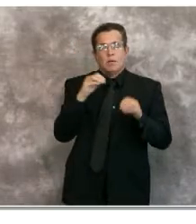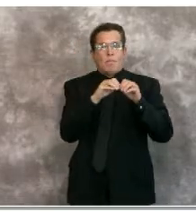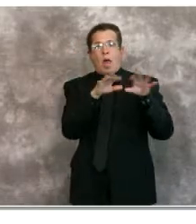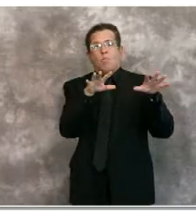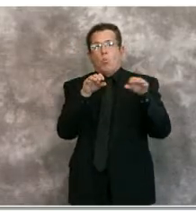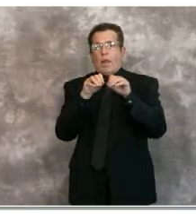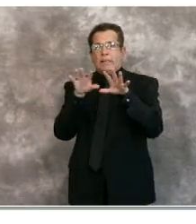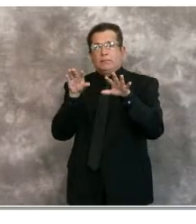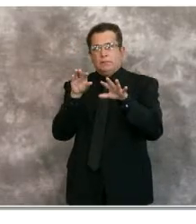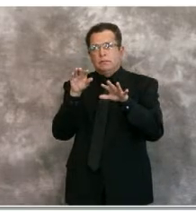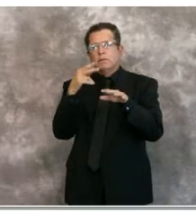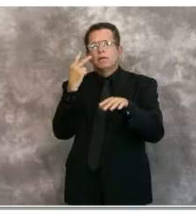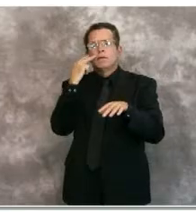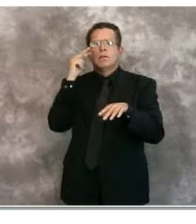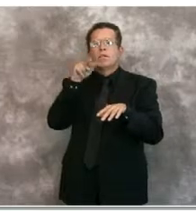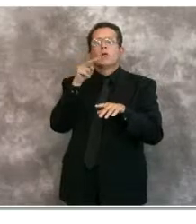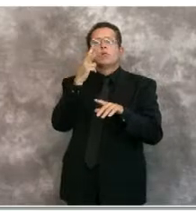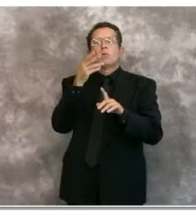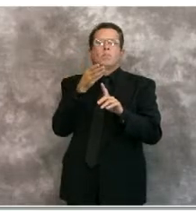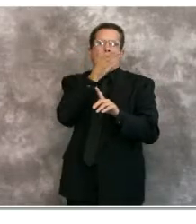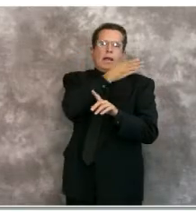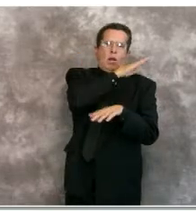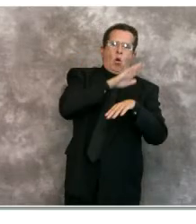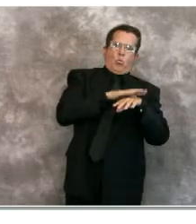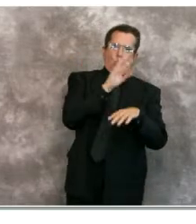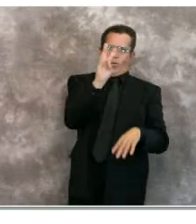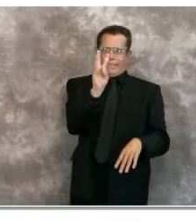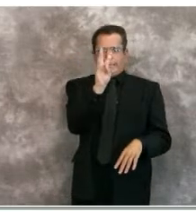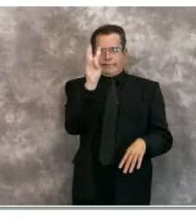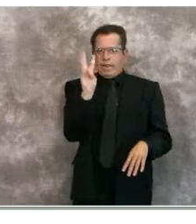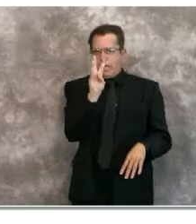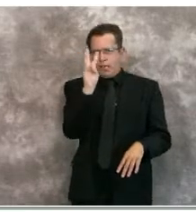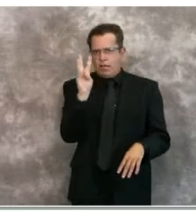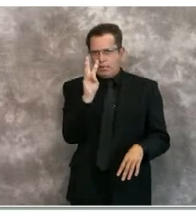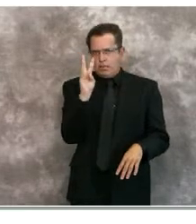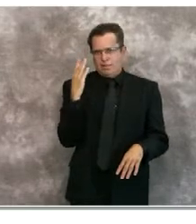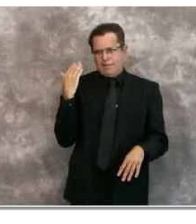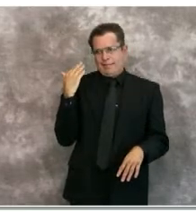go back 2 slides. On Wednesday,